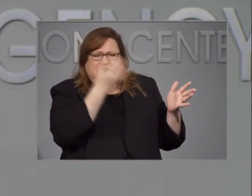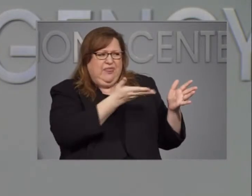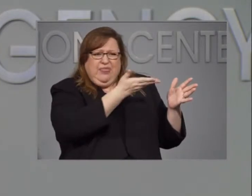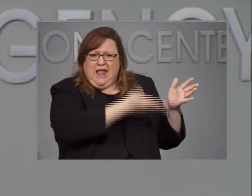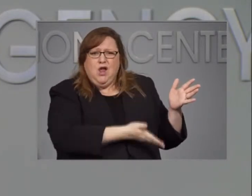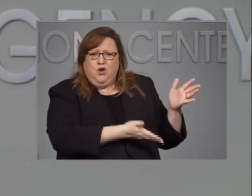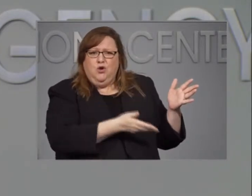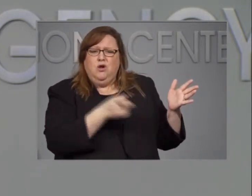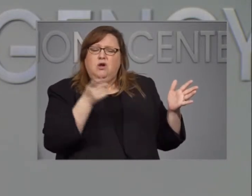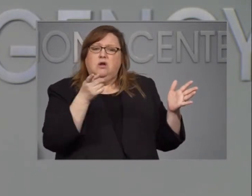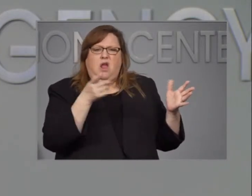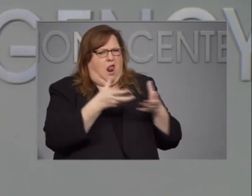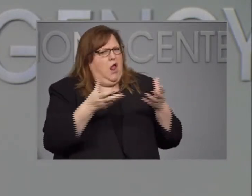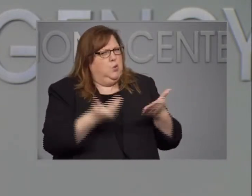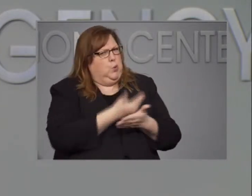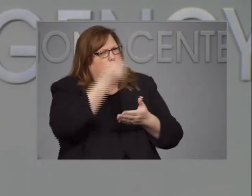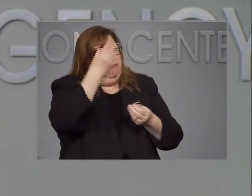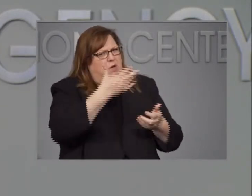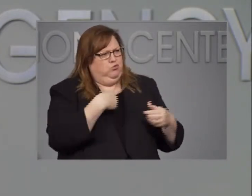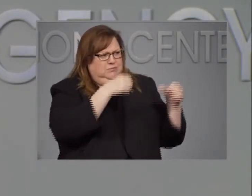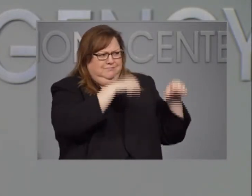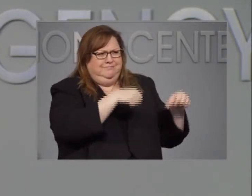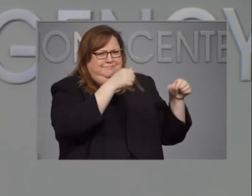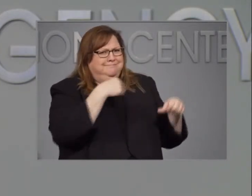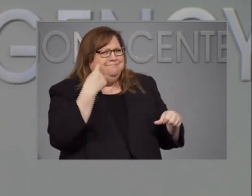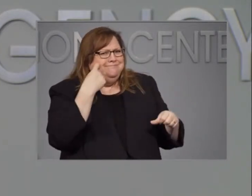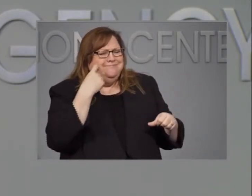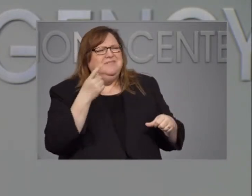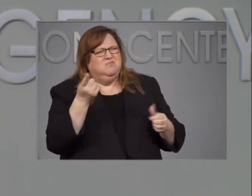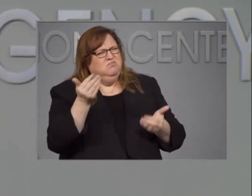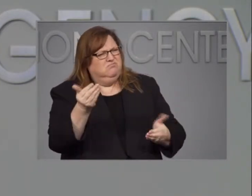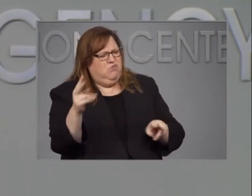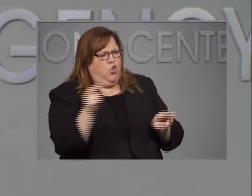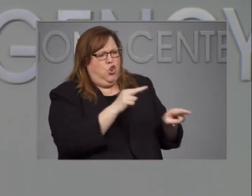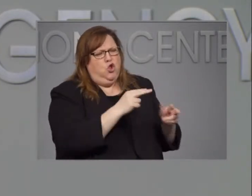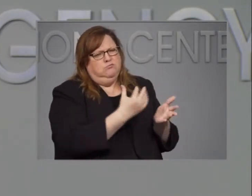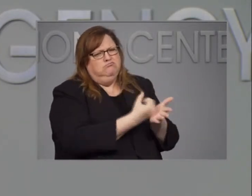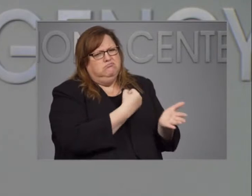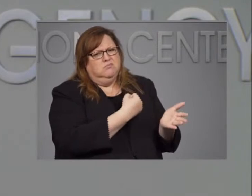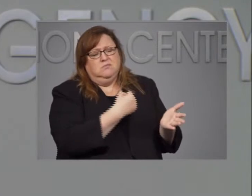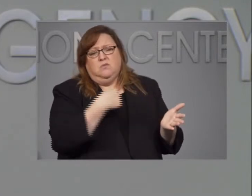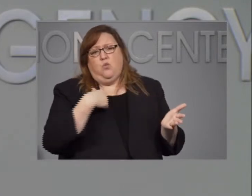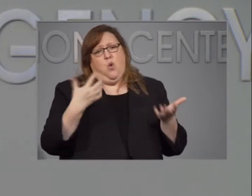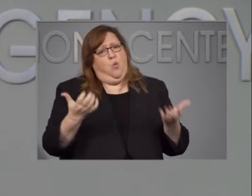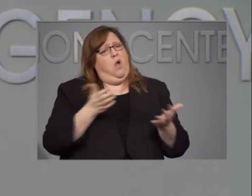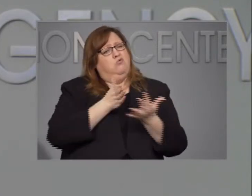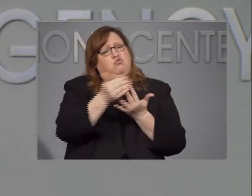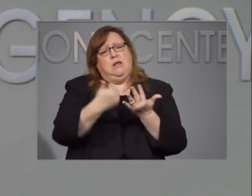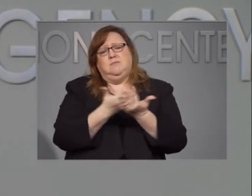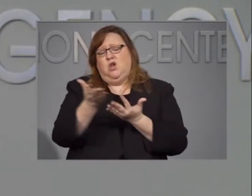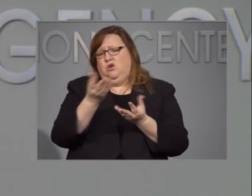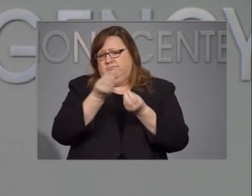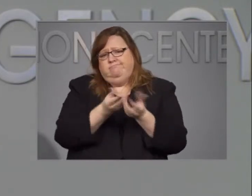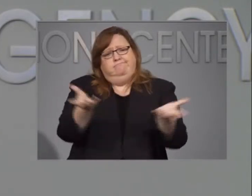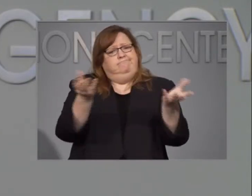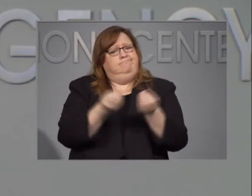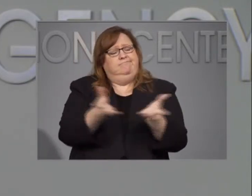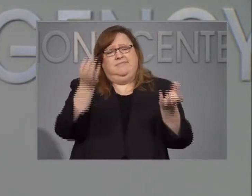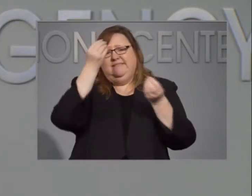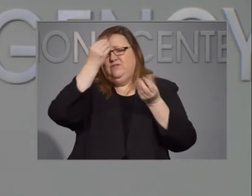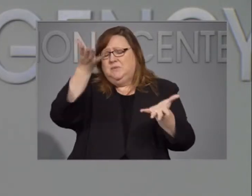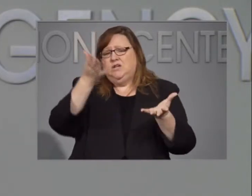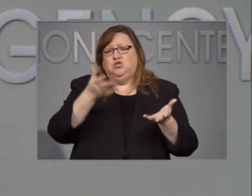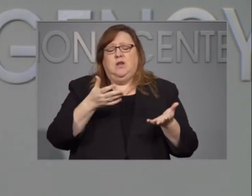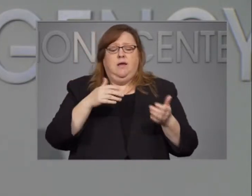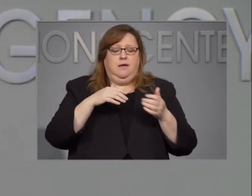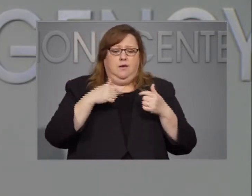lot of new information up on our dashboard. Again, trying to be as transparent as we can on how we we are looking at these